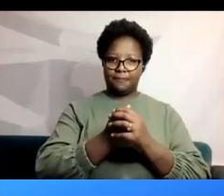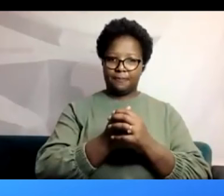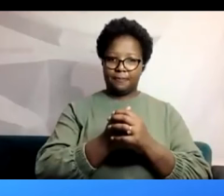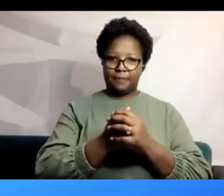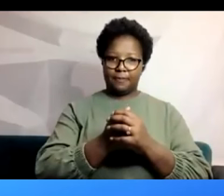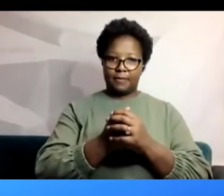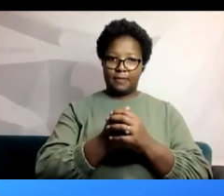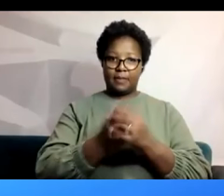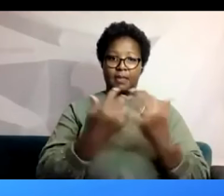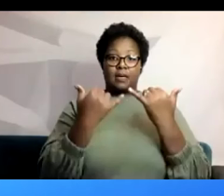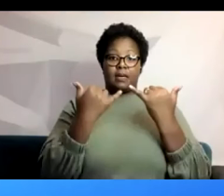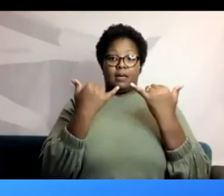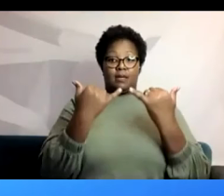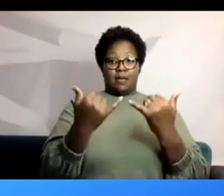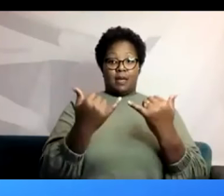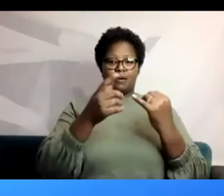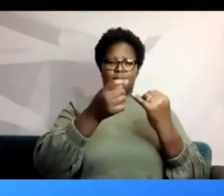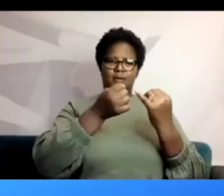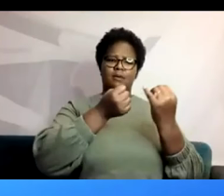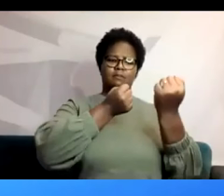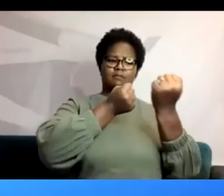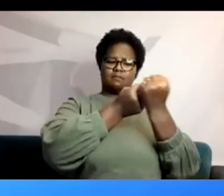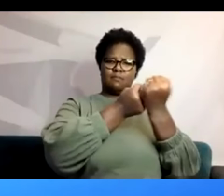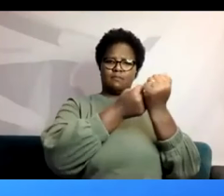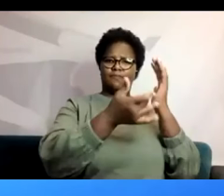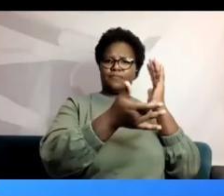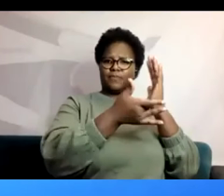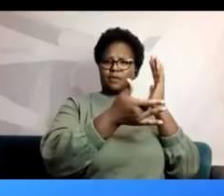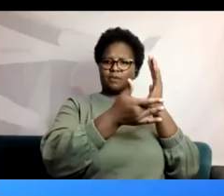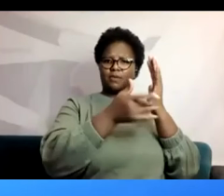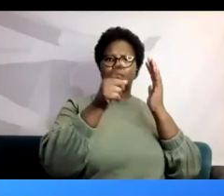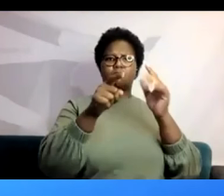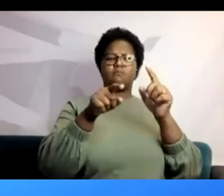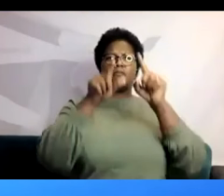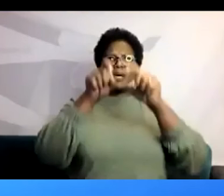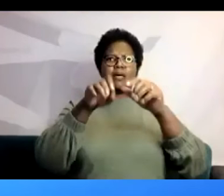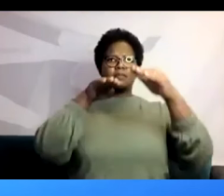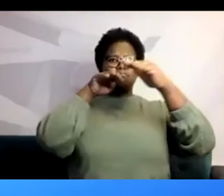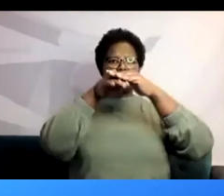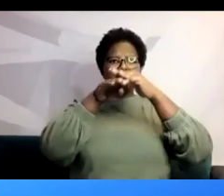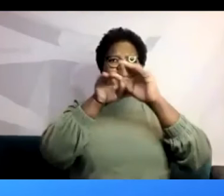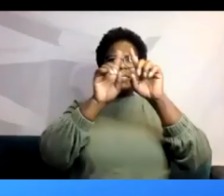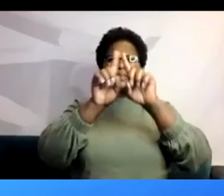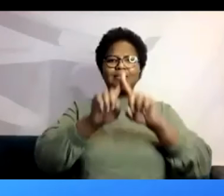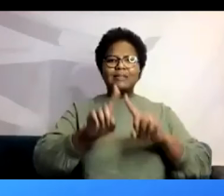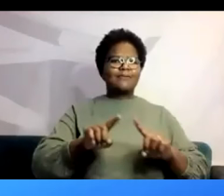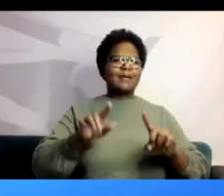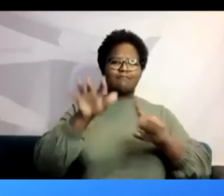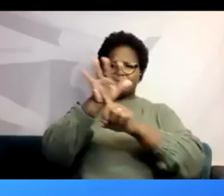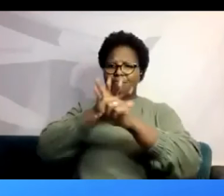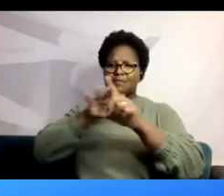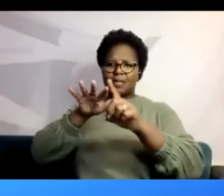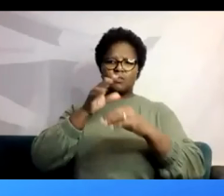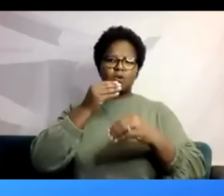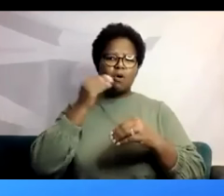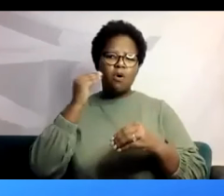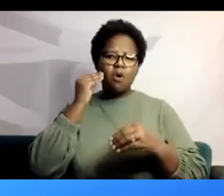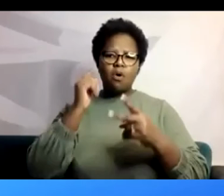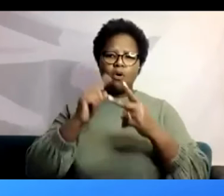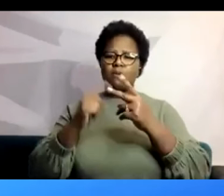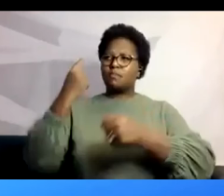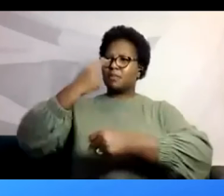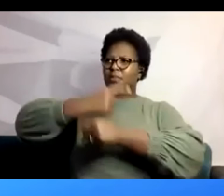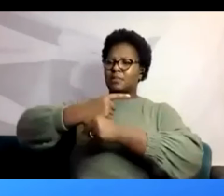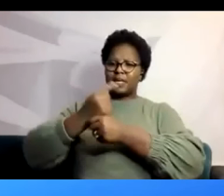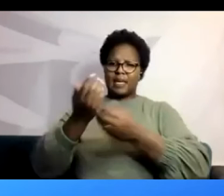Assistive technologies give a person access to all environments, at home, at a day service, at school or work,